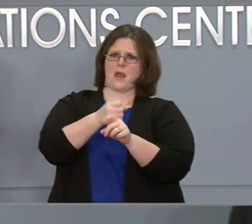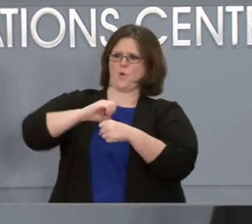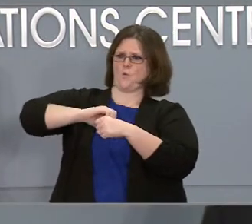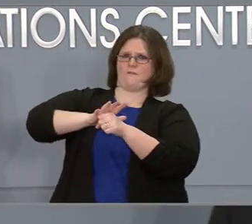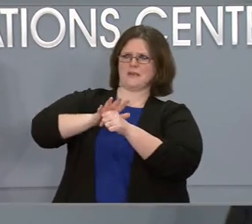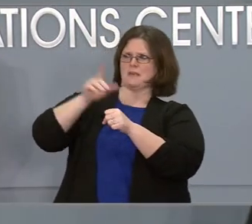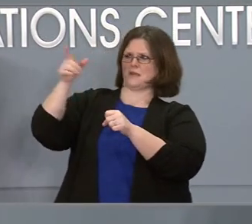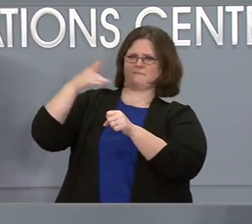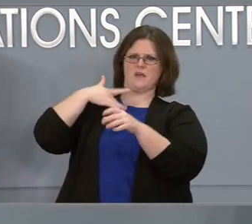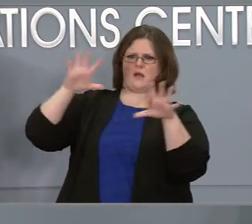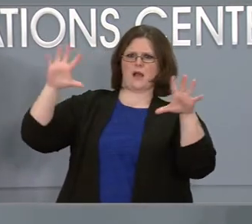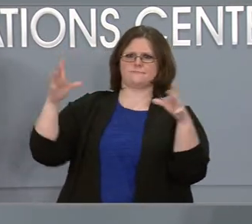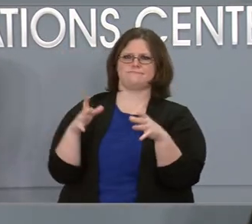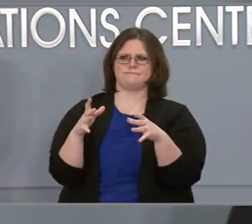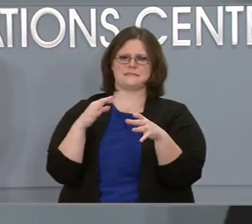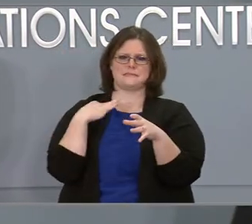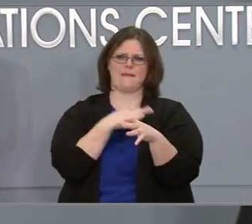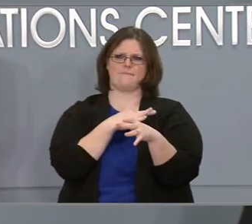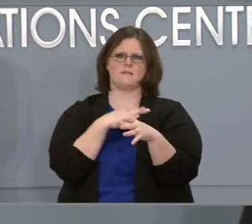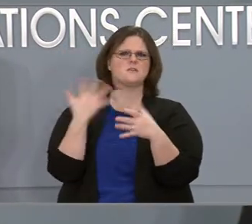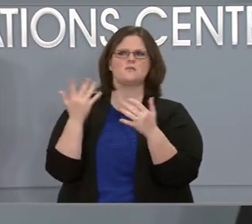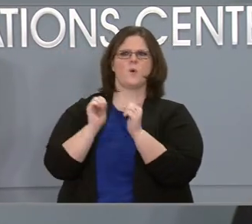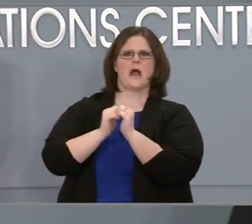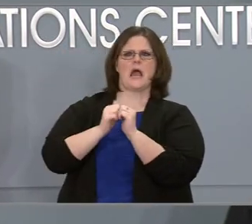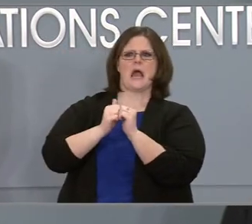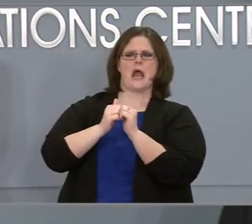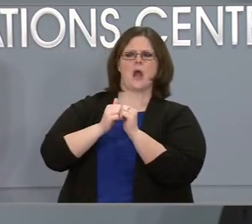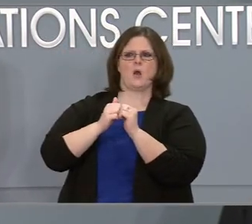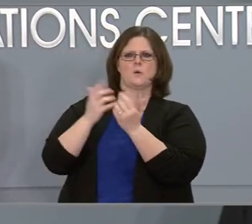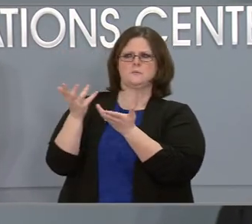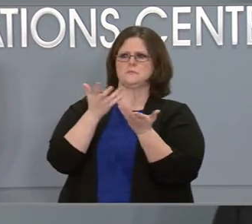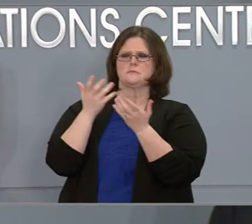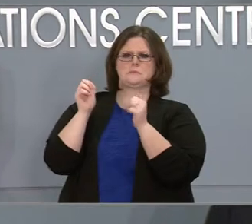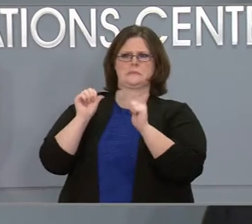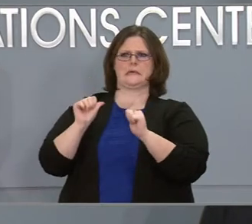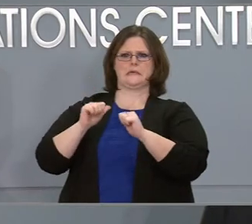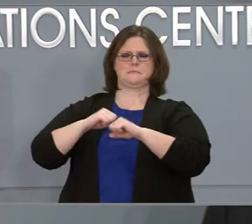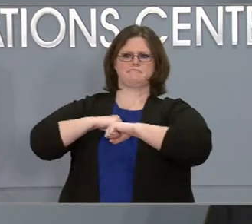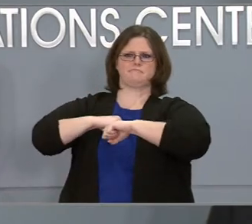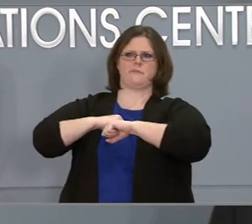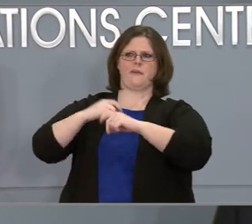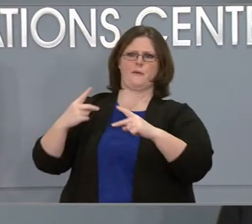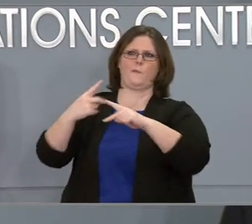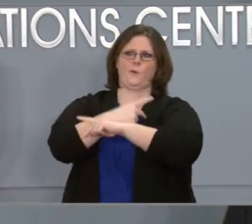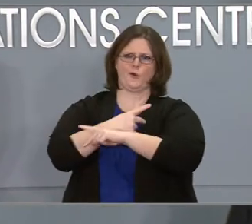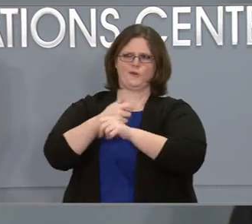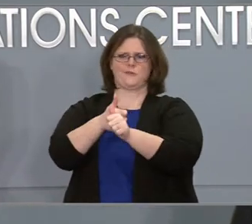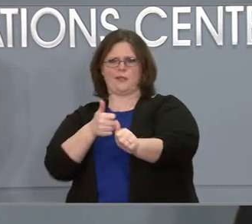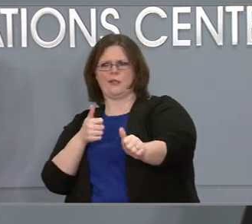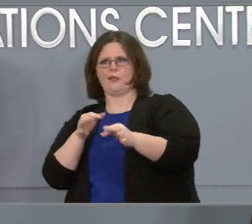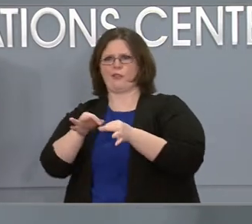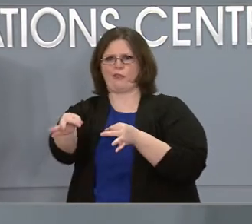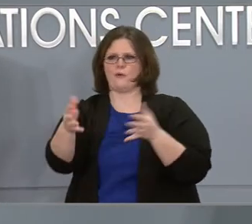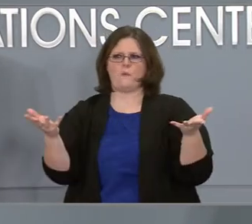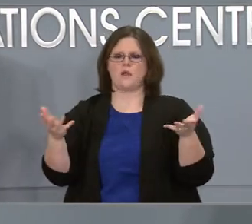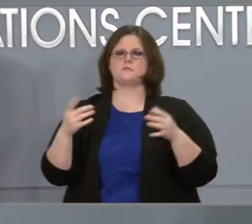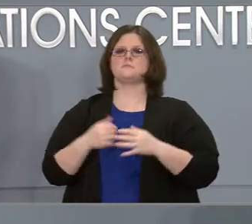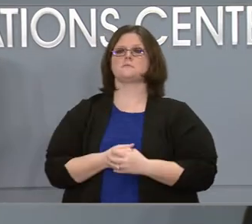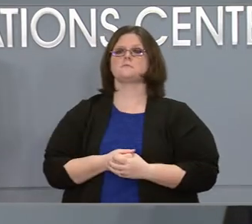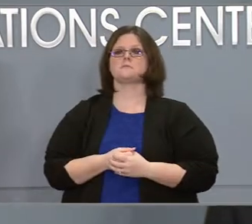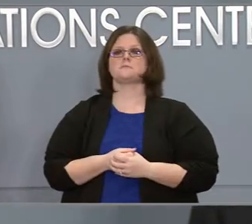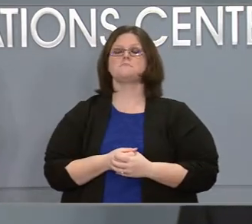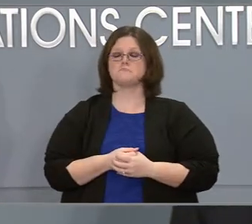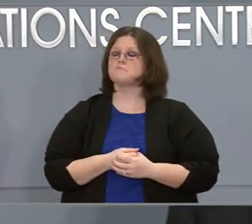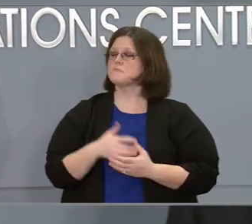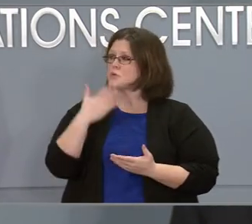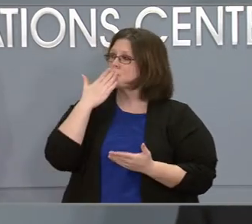pandemic, like a lot of other people are right now. What steps are you all taking to try to mitigate the impacts of that? Sure, that's a great question. So what we've done is, you